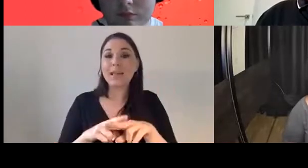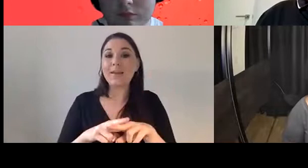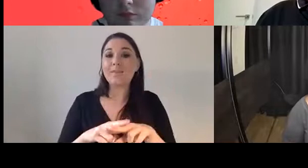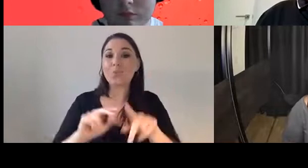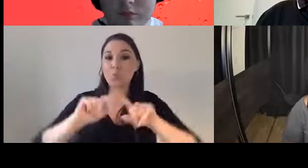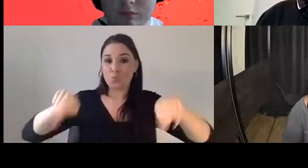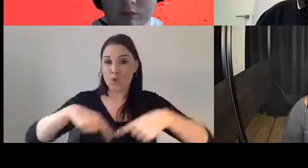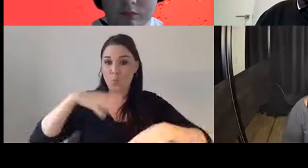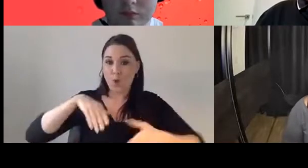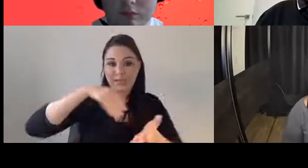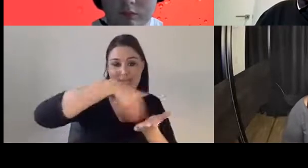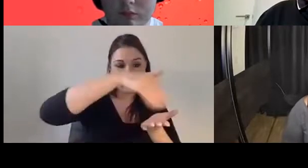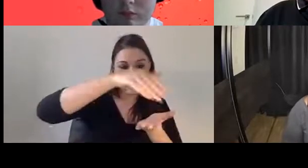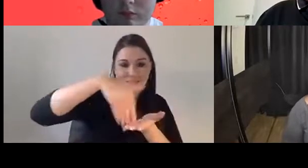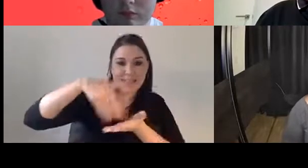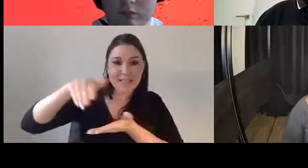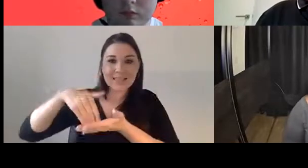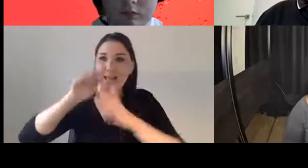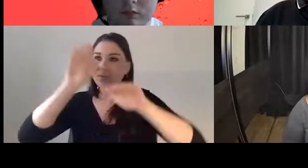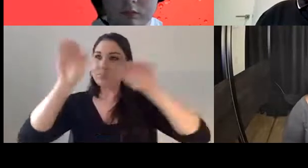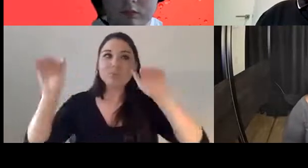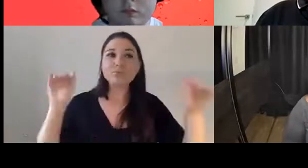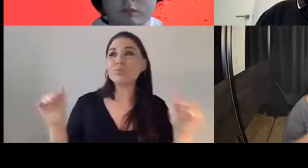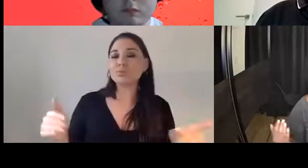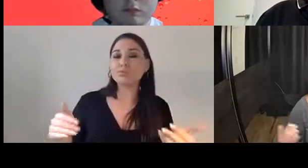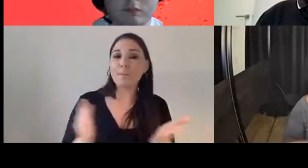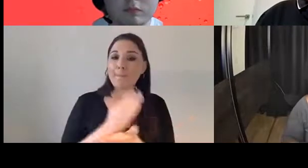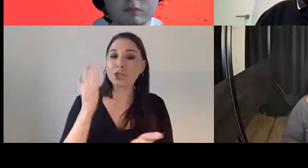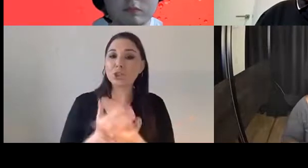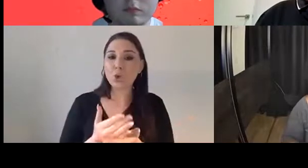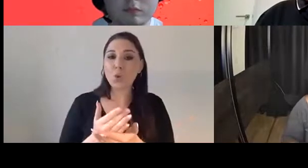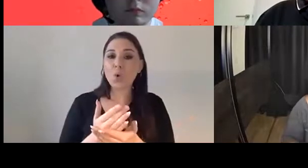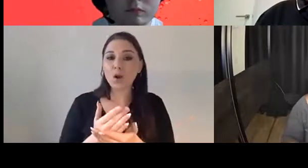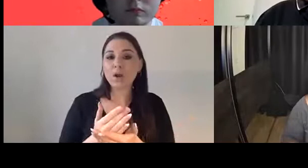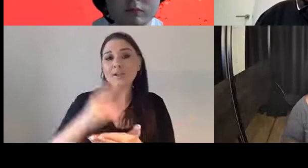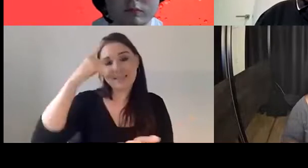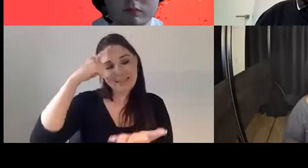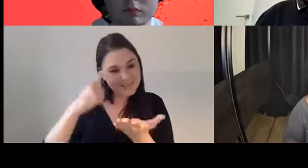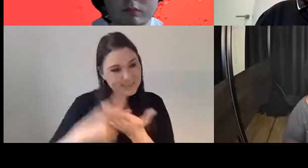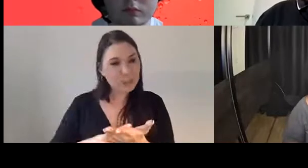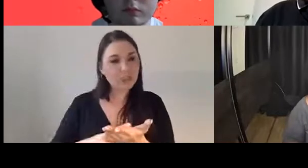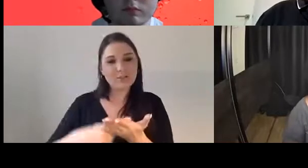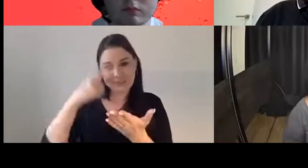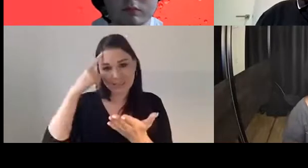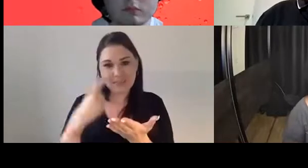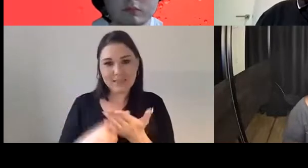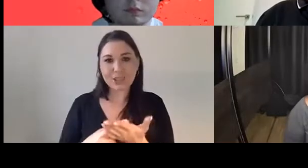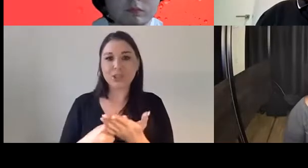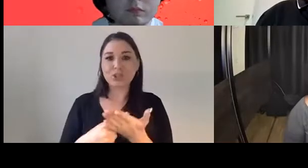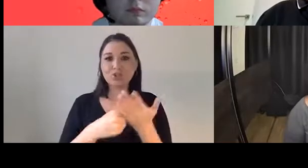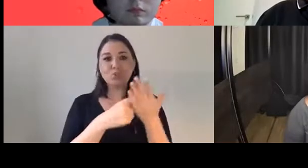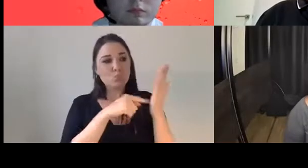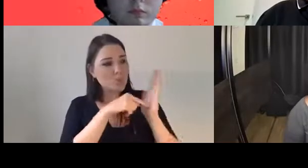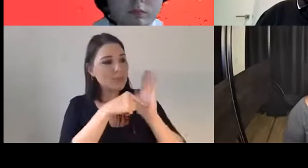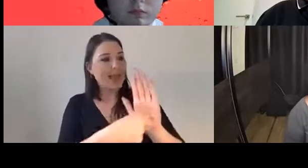sell to everyone and to touch everyone, we need to make sure that at every level of decision, we have people who can represent the world,